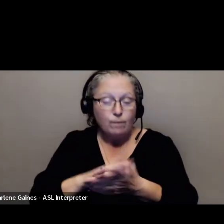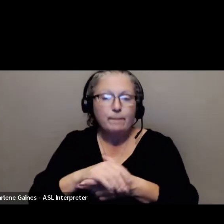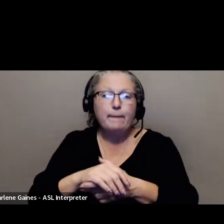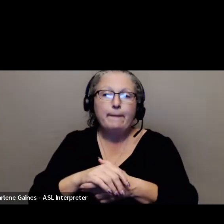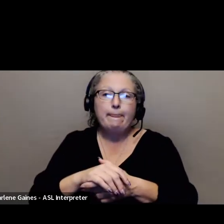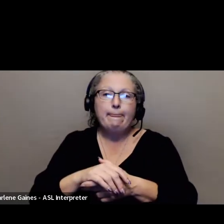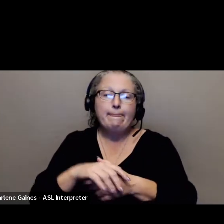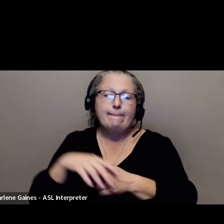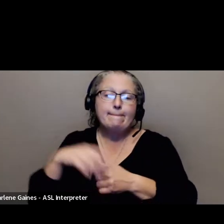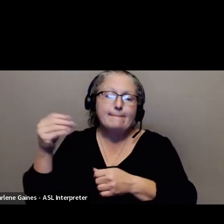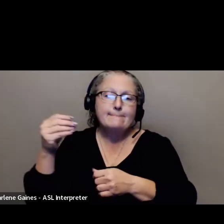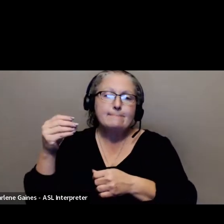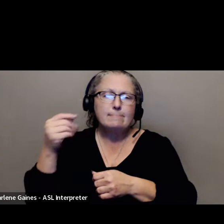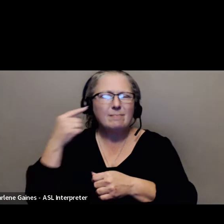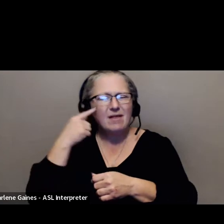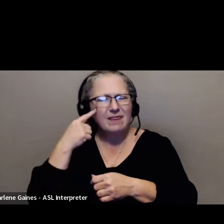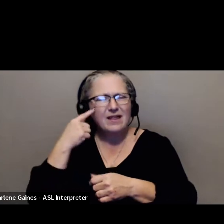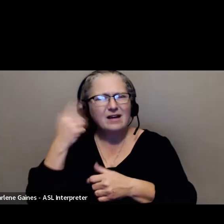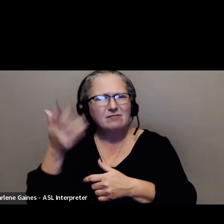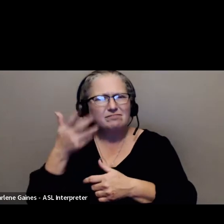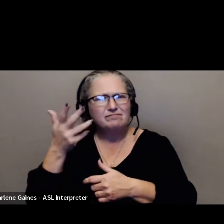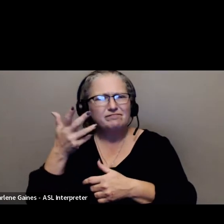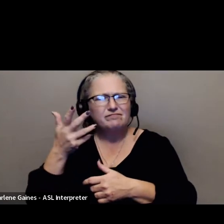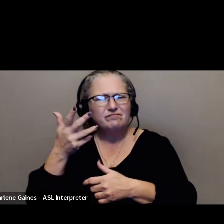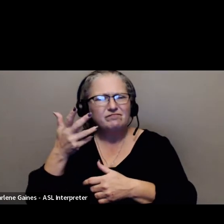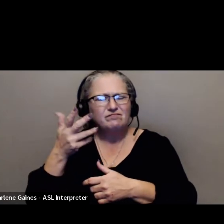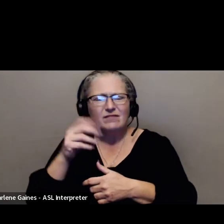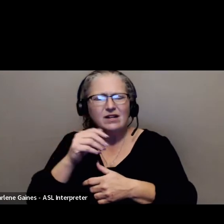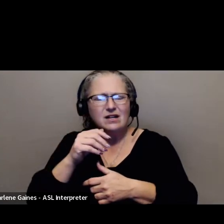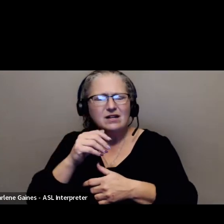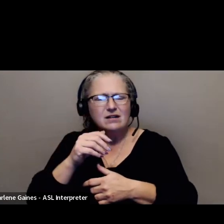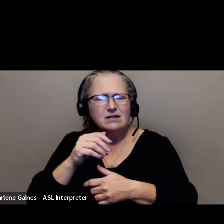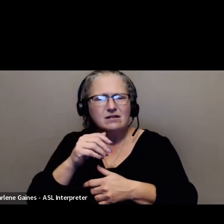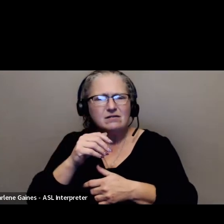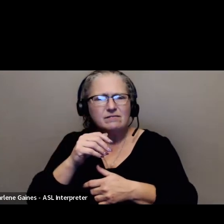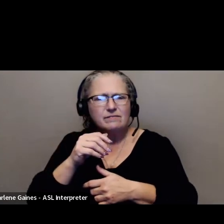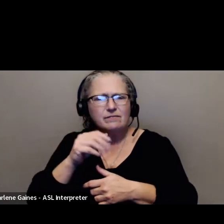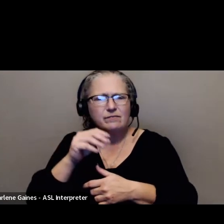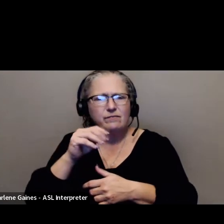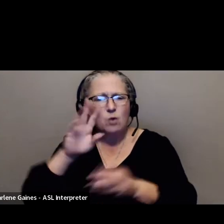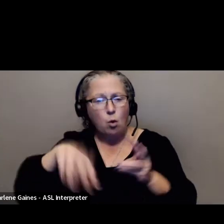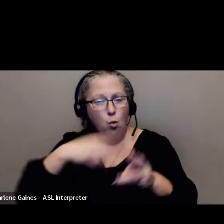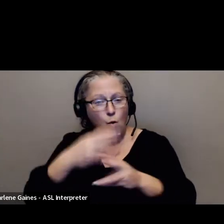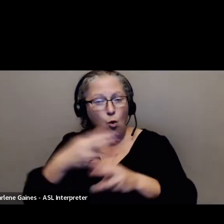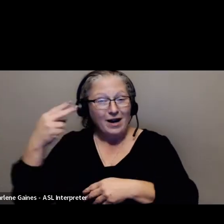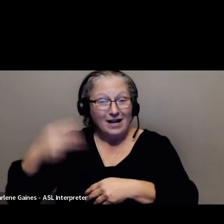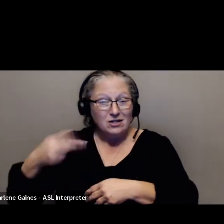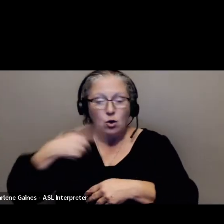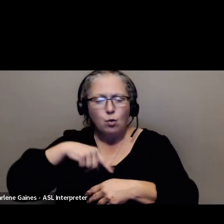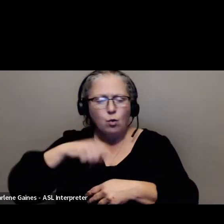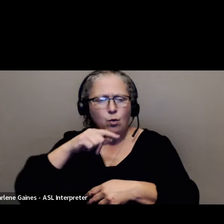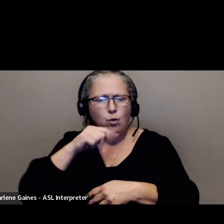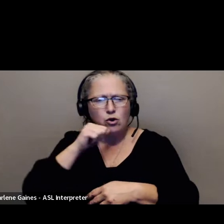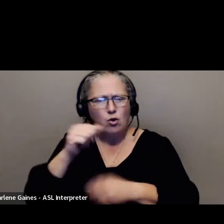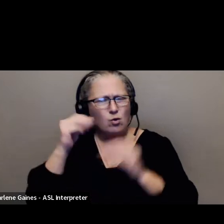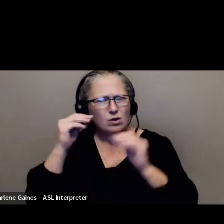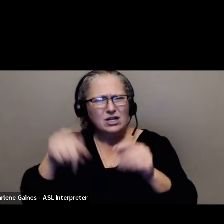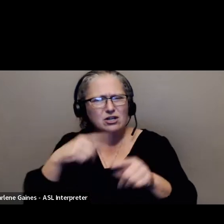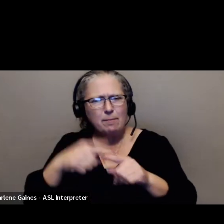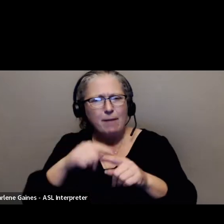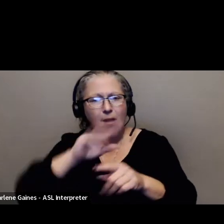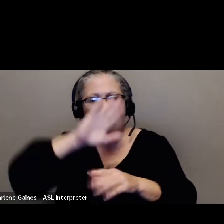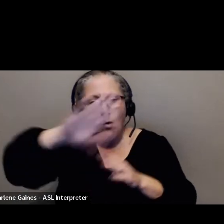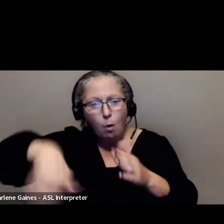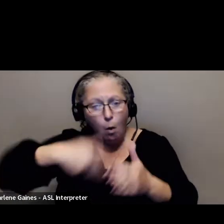and I think it's a disservice that in world history we don't teach about the